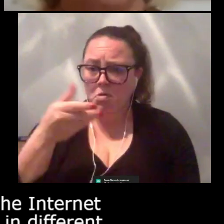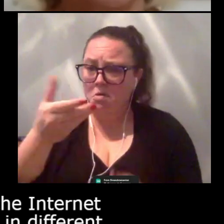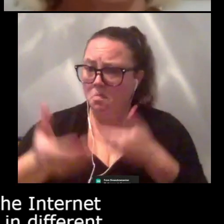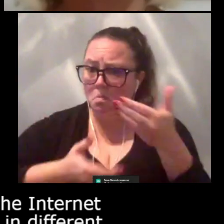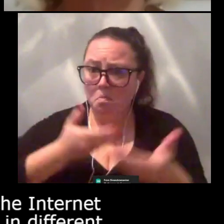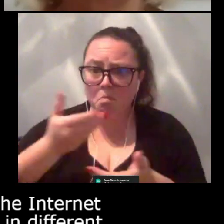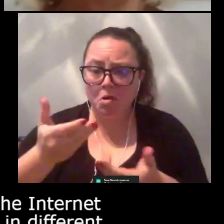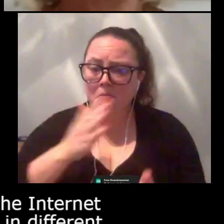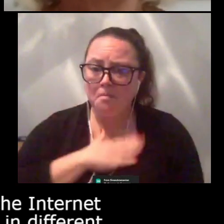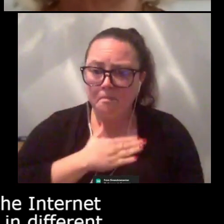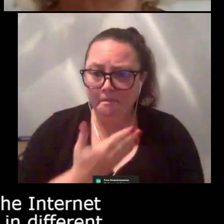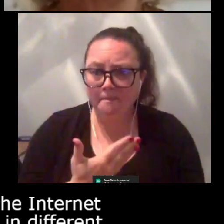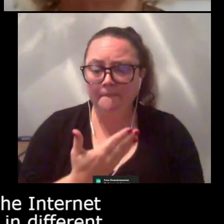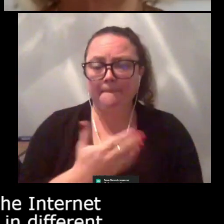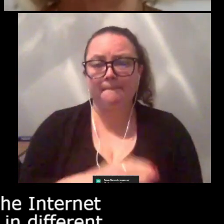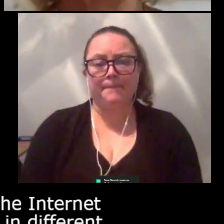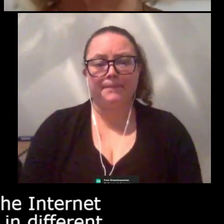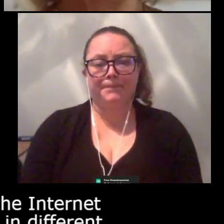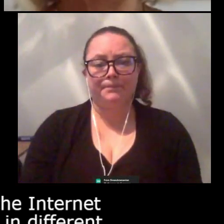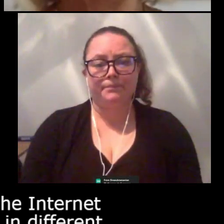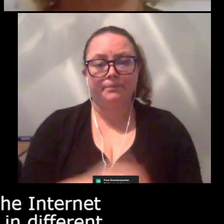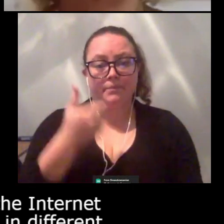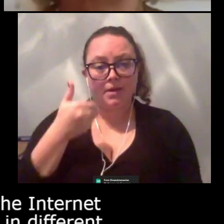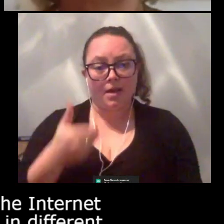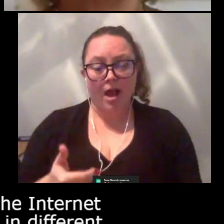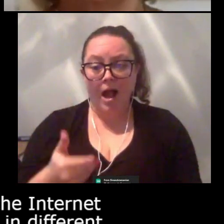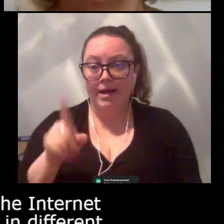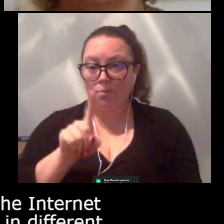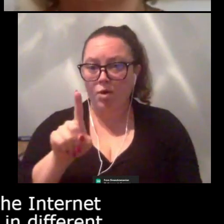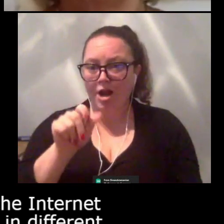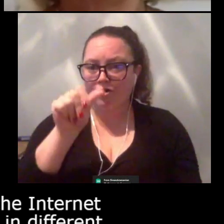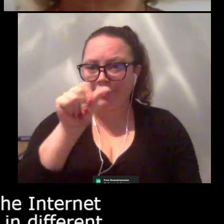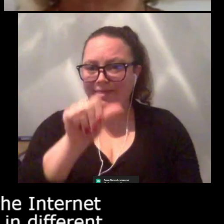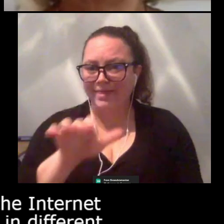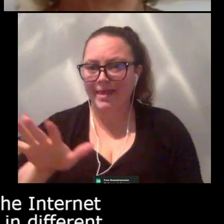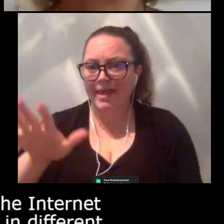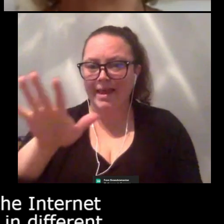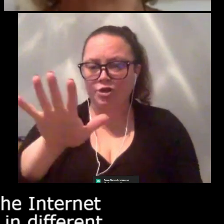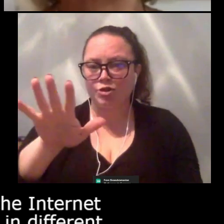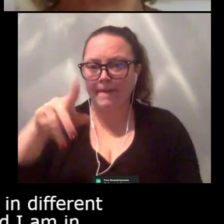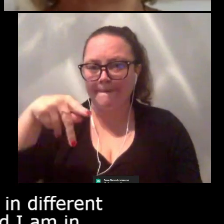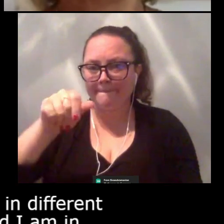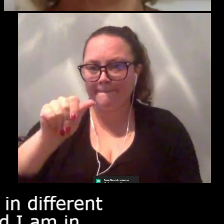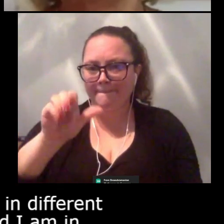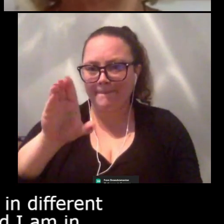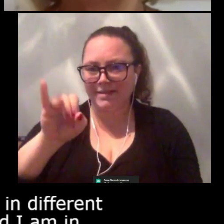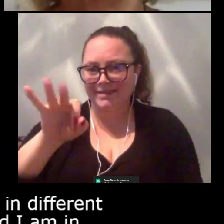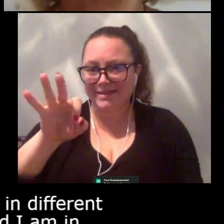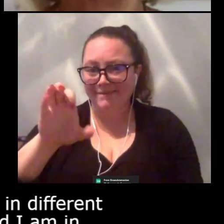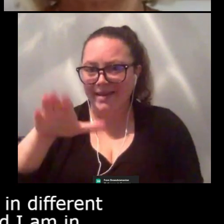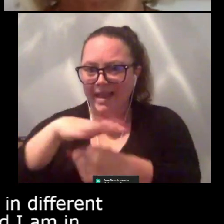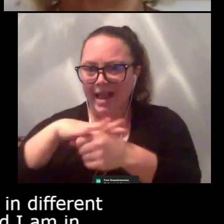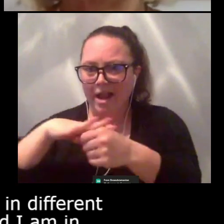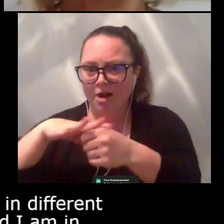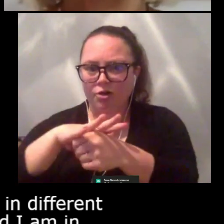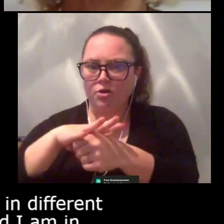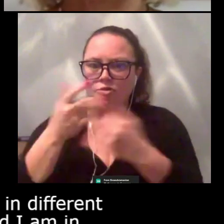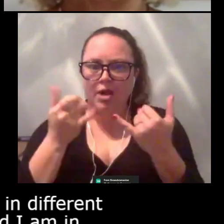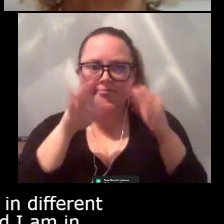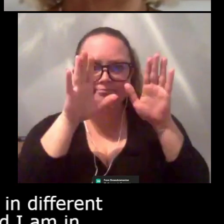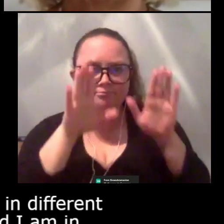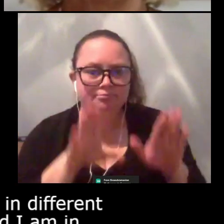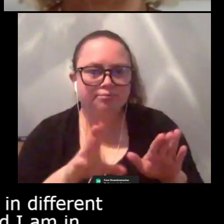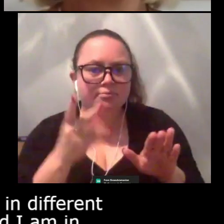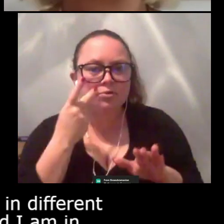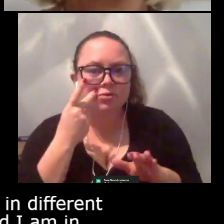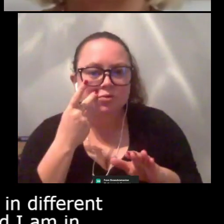And I am in the Asia Pacific area, so it's wonderful to see that there have been